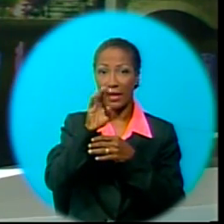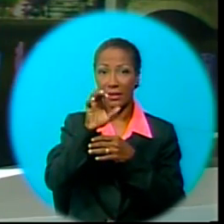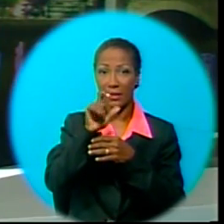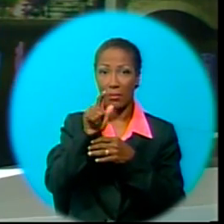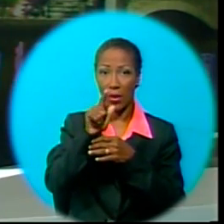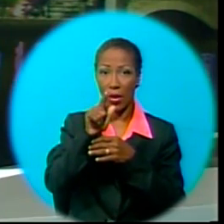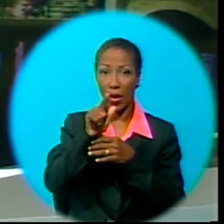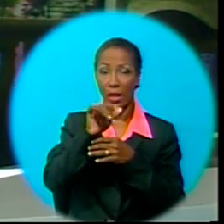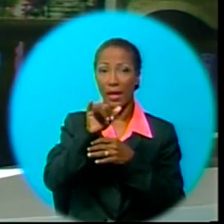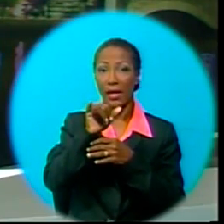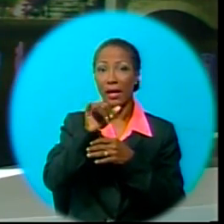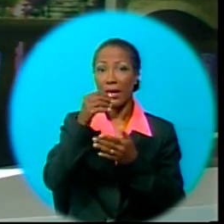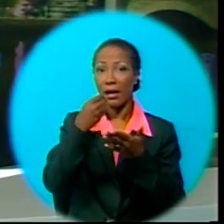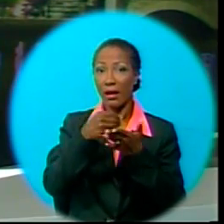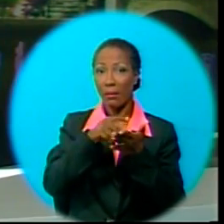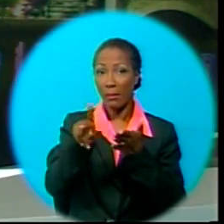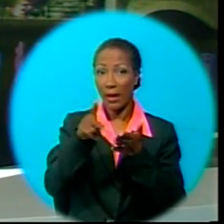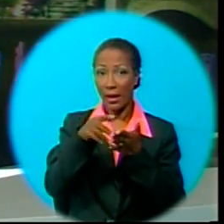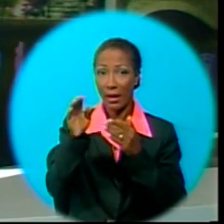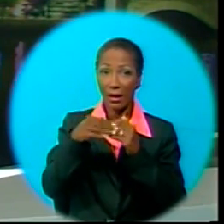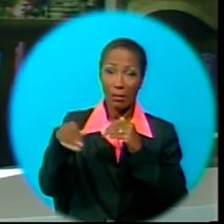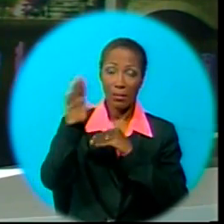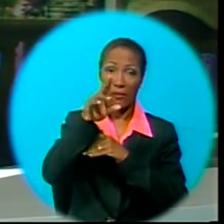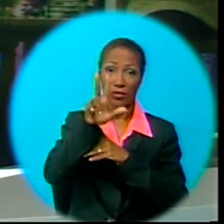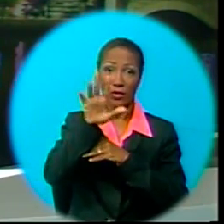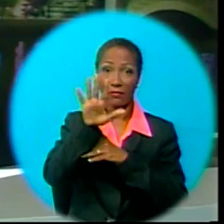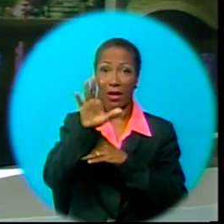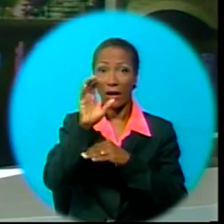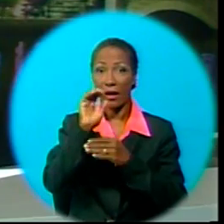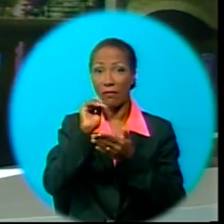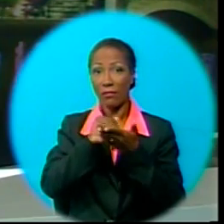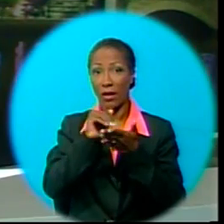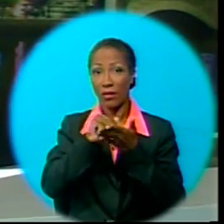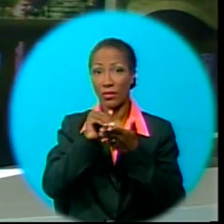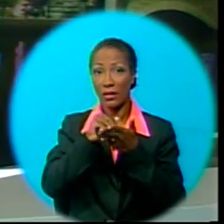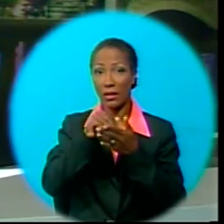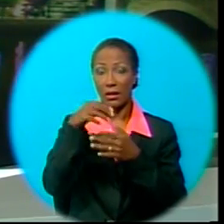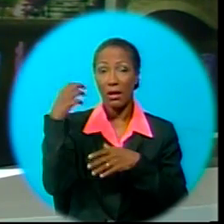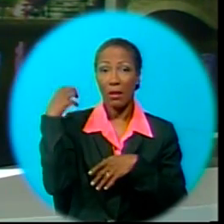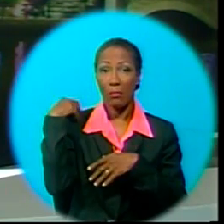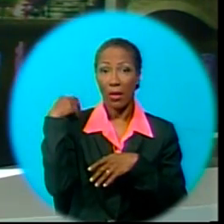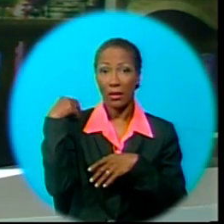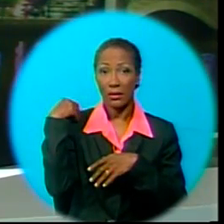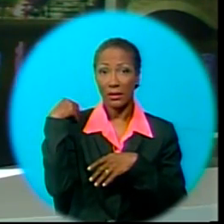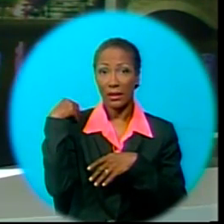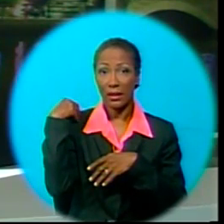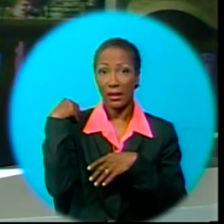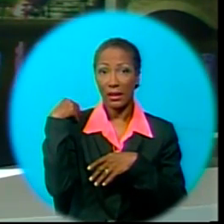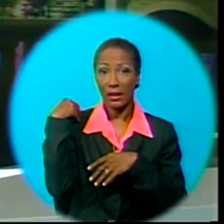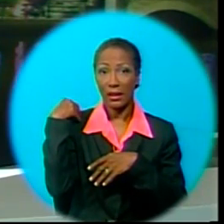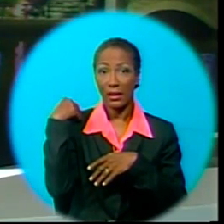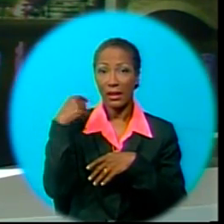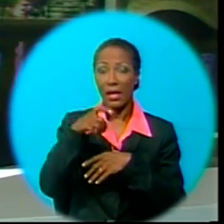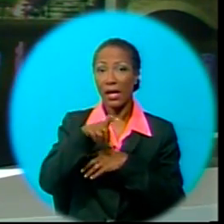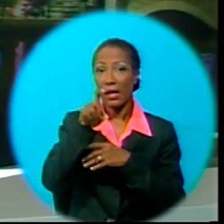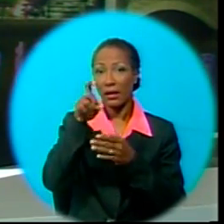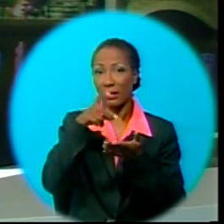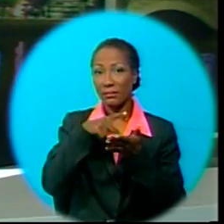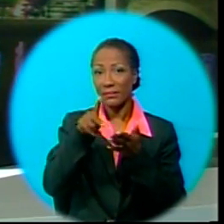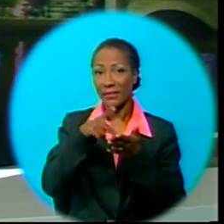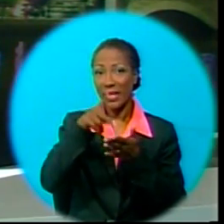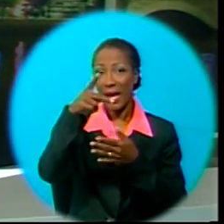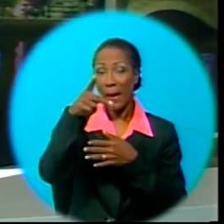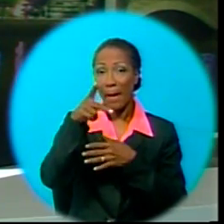above $35,000. Now, employers are also being reminded to adjust pay-as-you-go earned payments